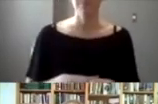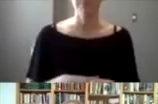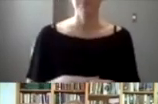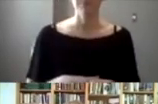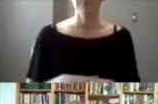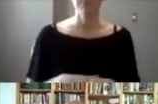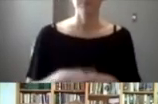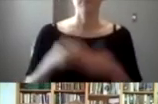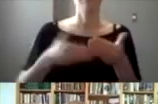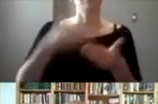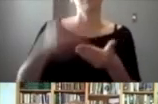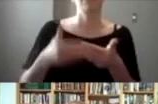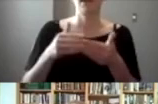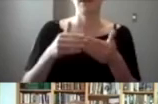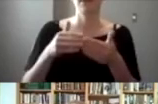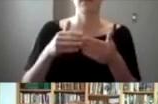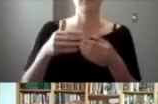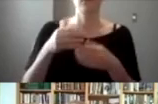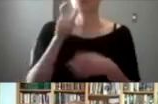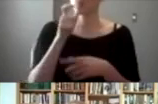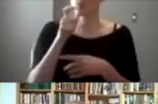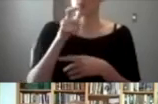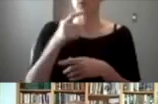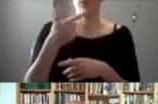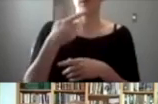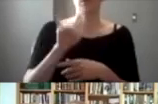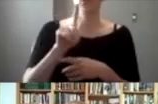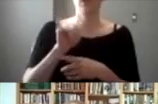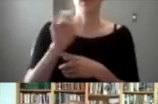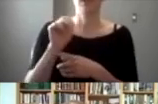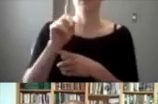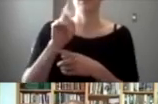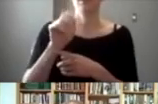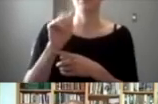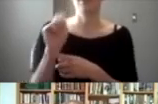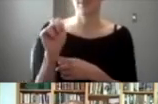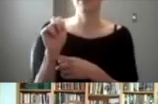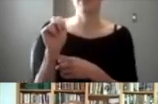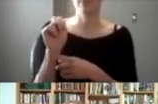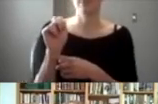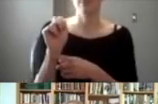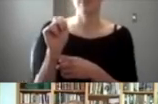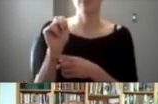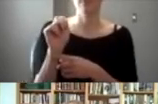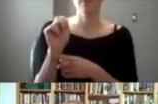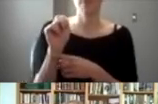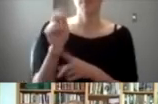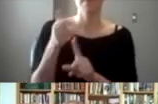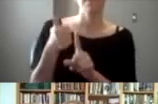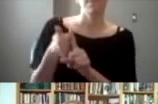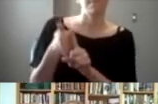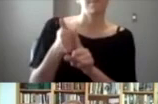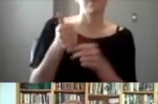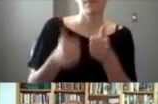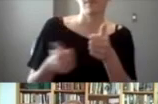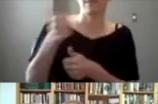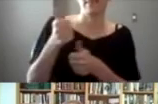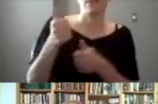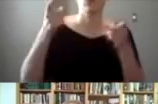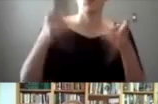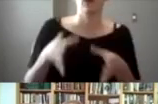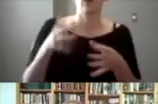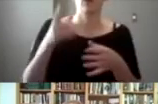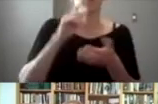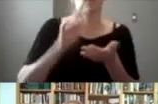Our next panelist will be Jillian Dean. She is the Senior Director of Medical Services